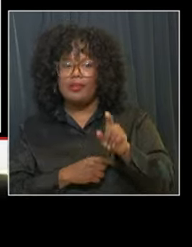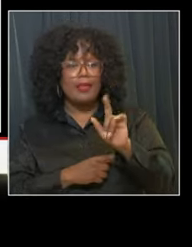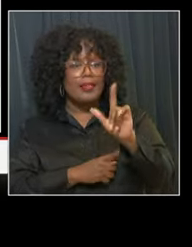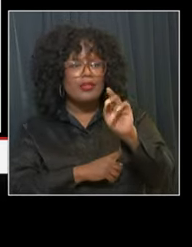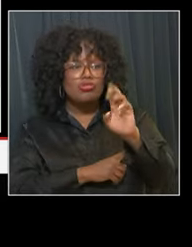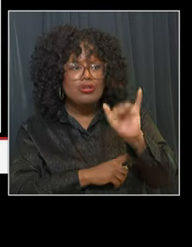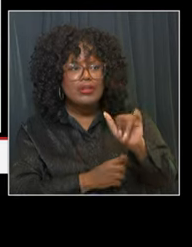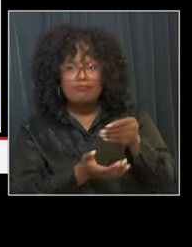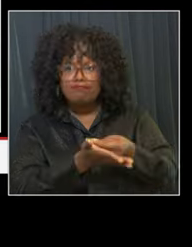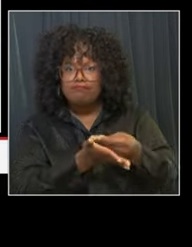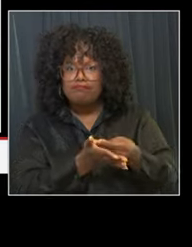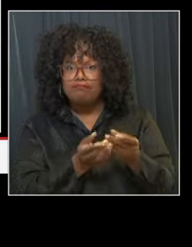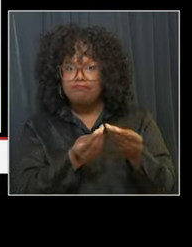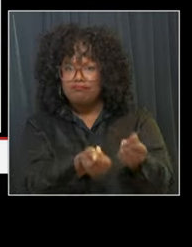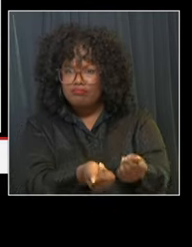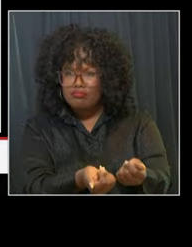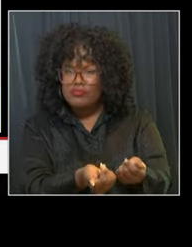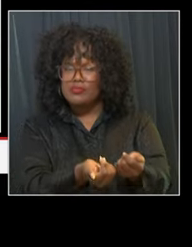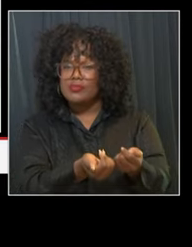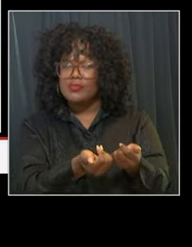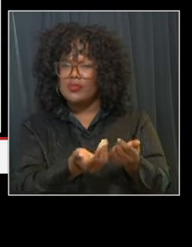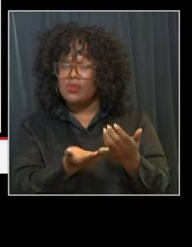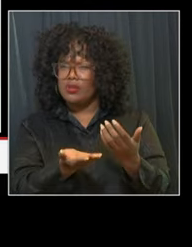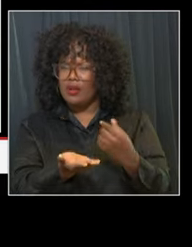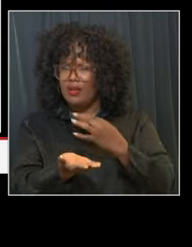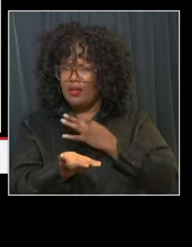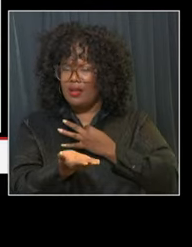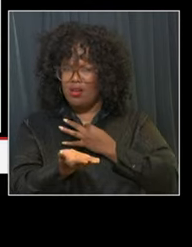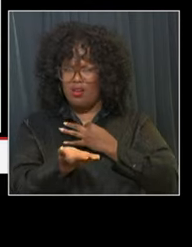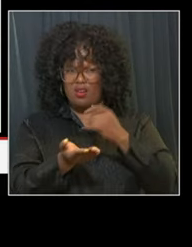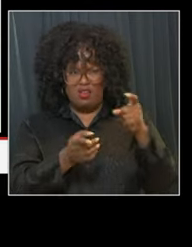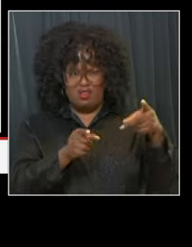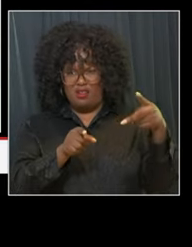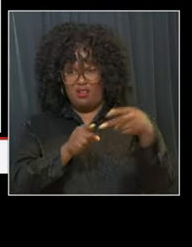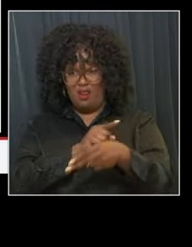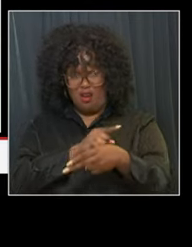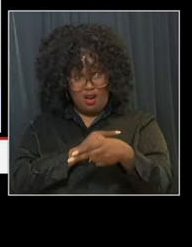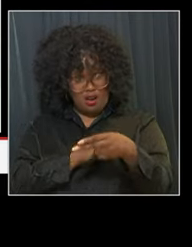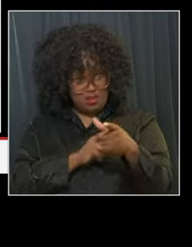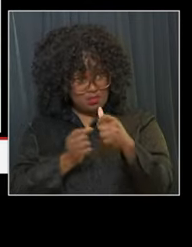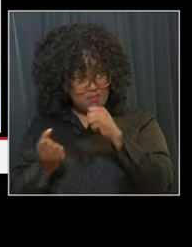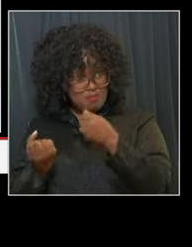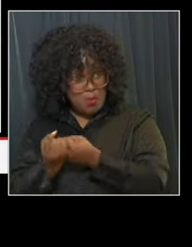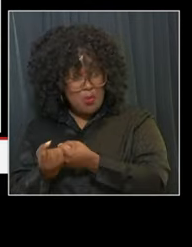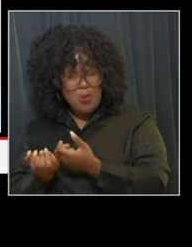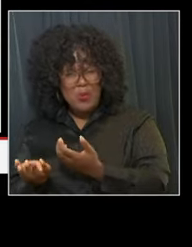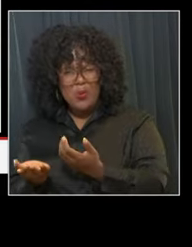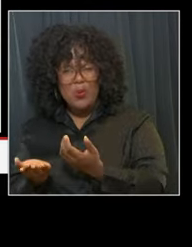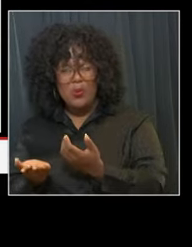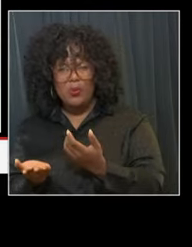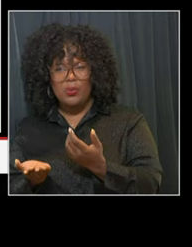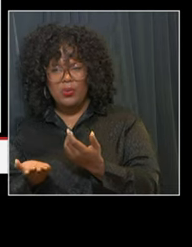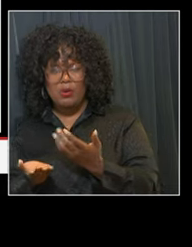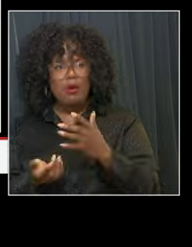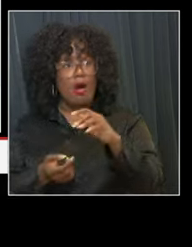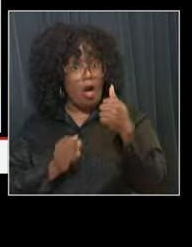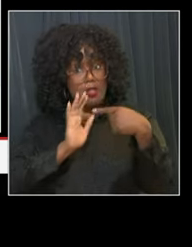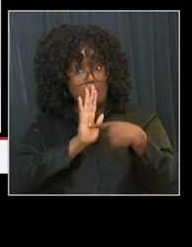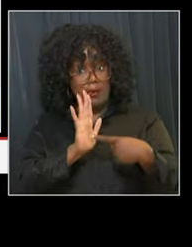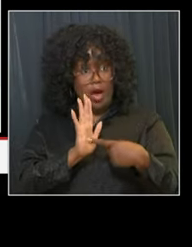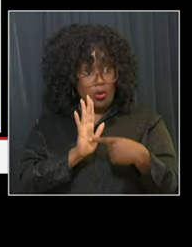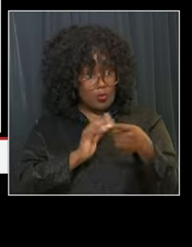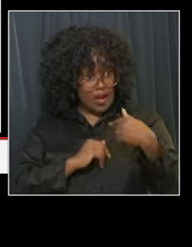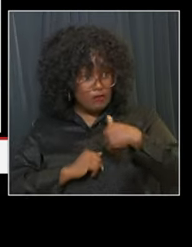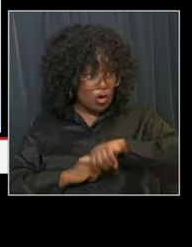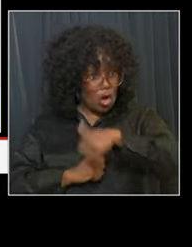to, I'm not going to support a cut like that. I also think there might be other models that we can think about around how to